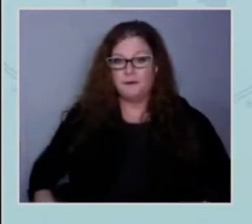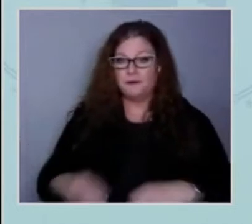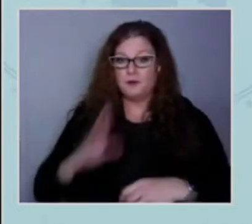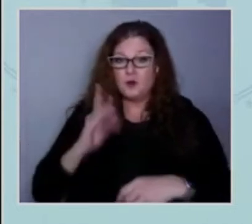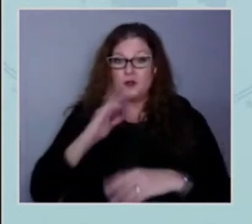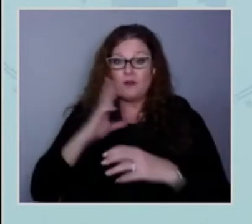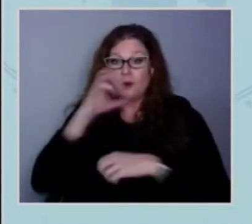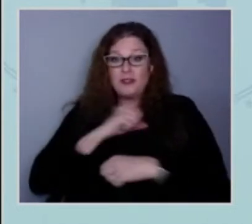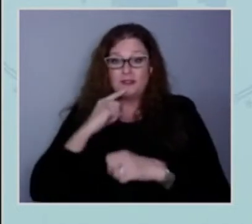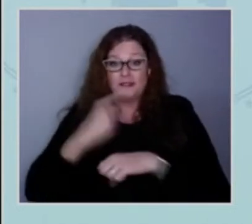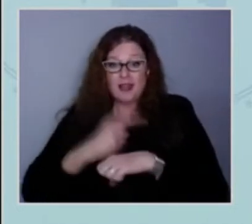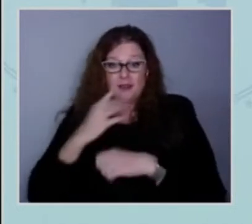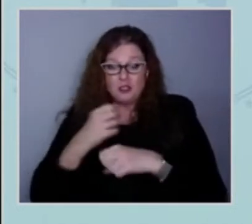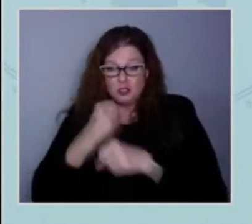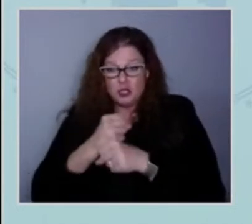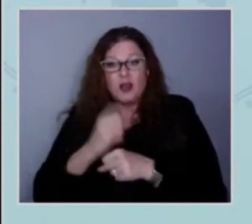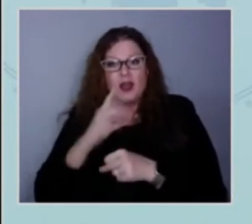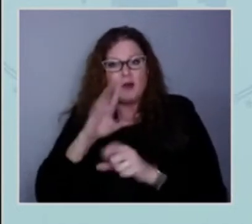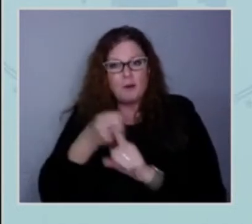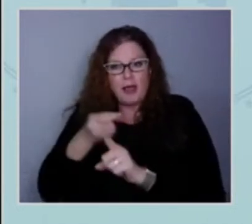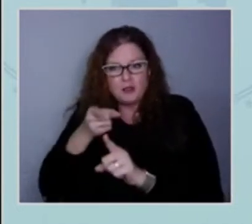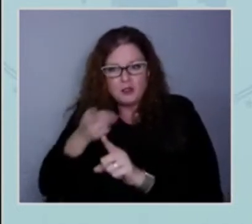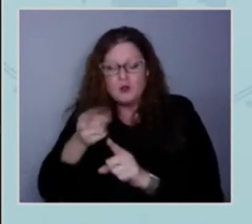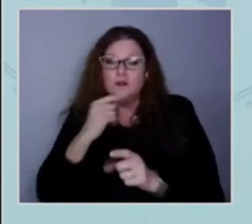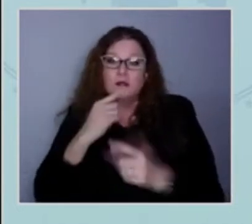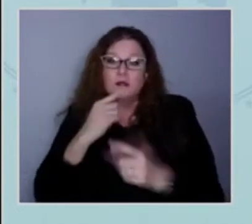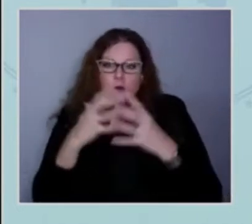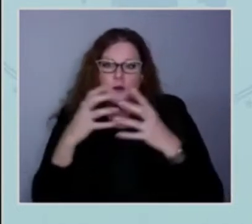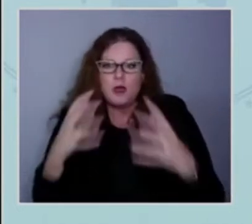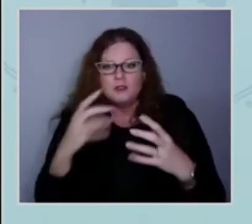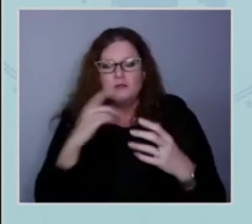missed a day until this year. Can you tell us a little bit about how this is affecting you?